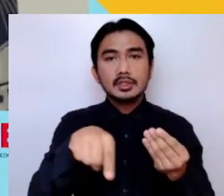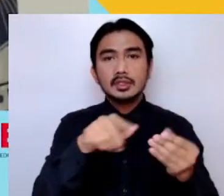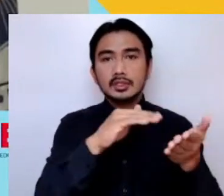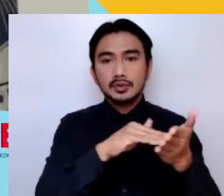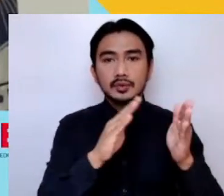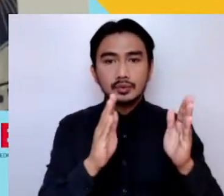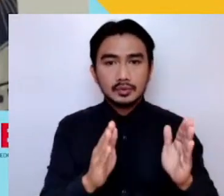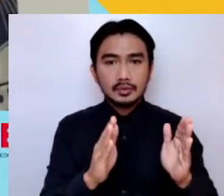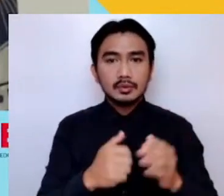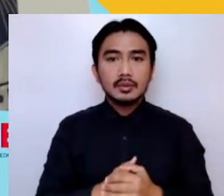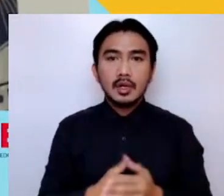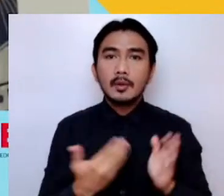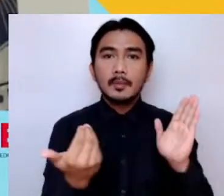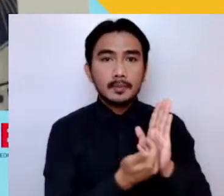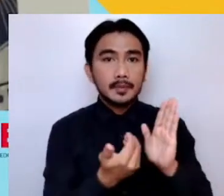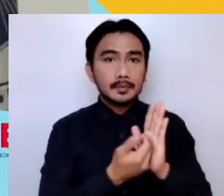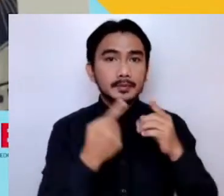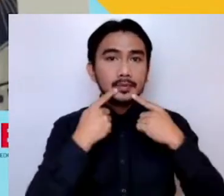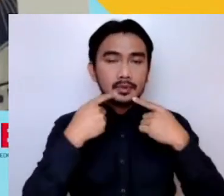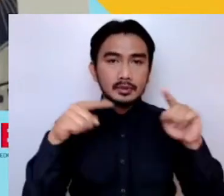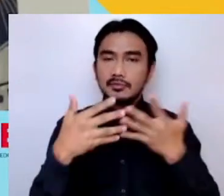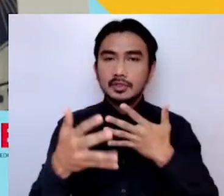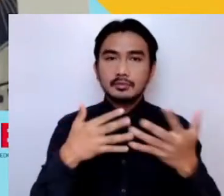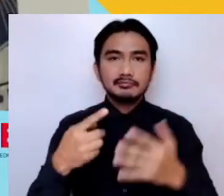proof of our success in everything that we do for